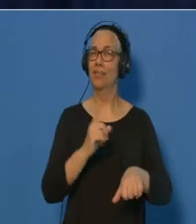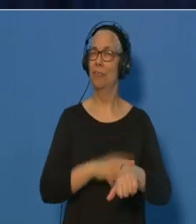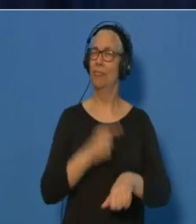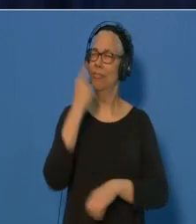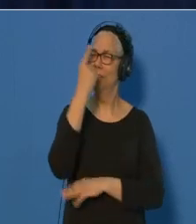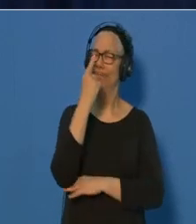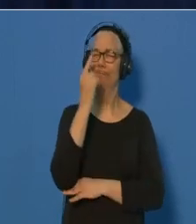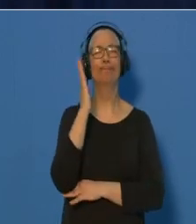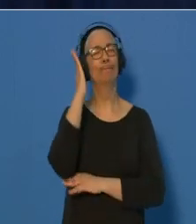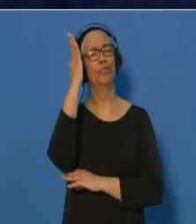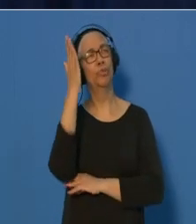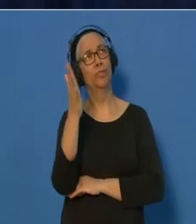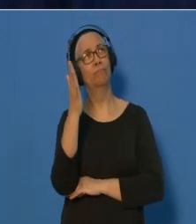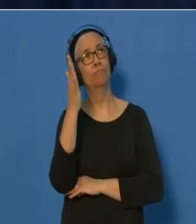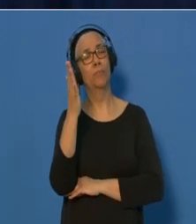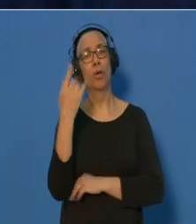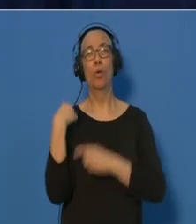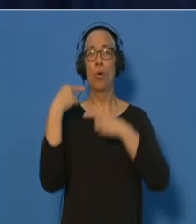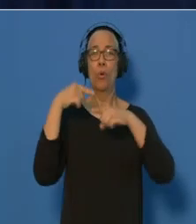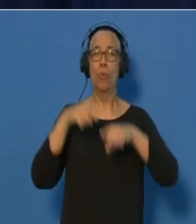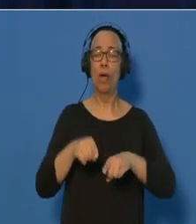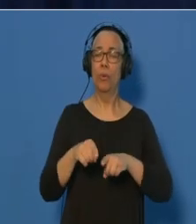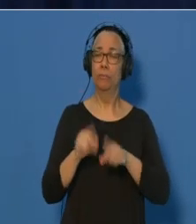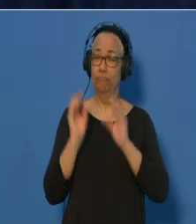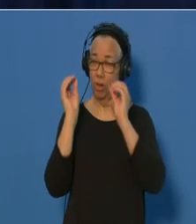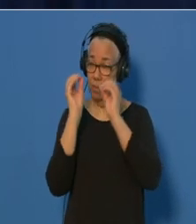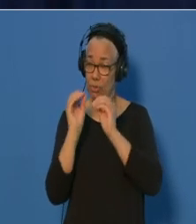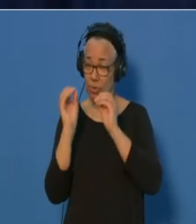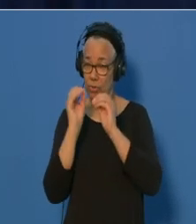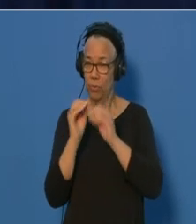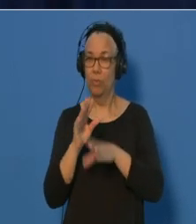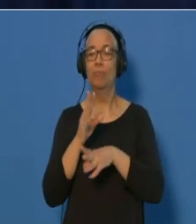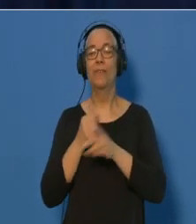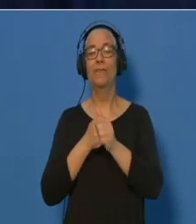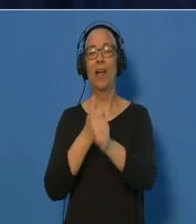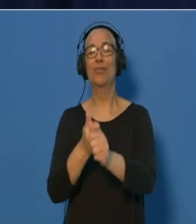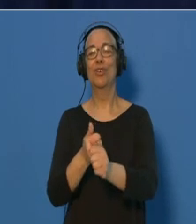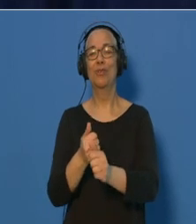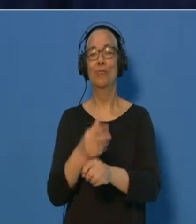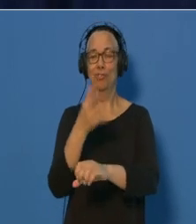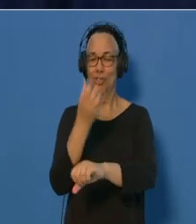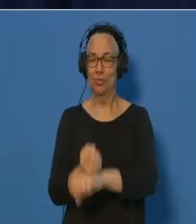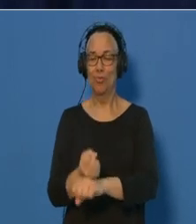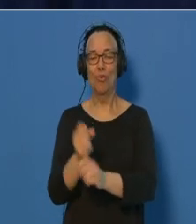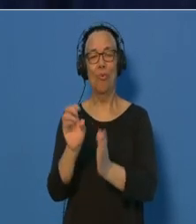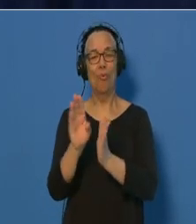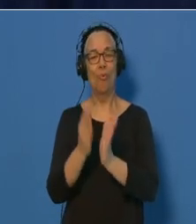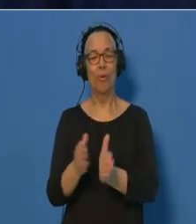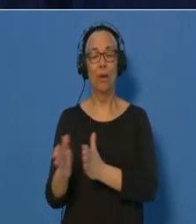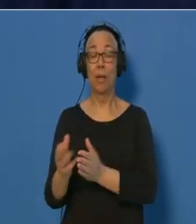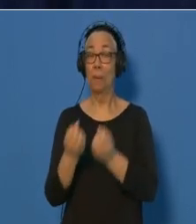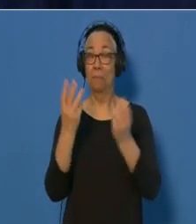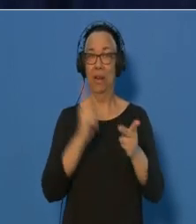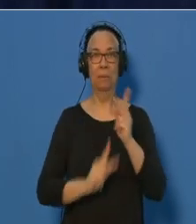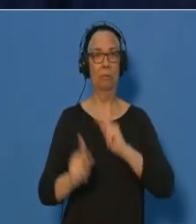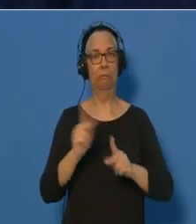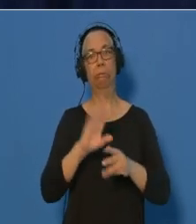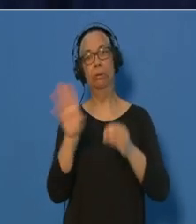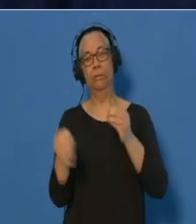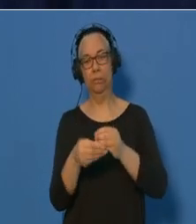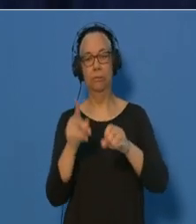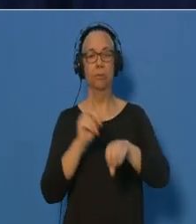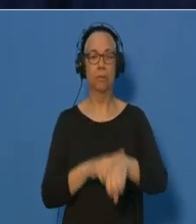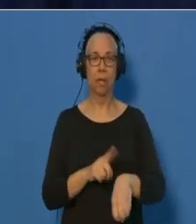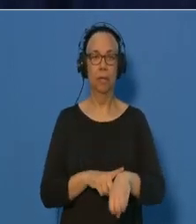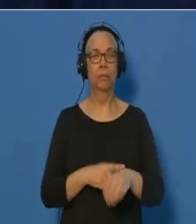future. While we are observing the shelter-in-place order, many people are at home with extra time on their hands. This is the time to